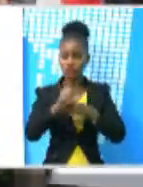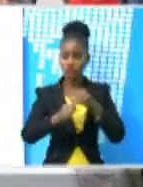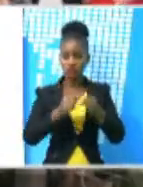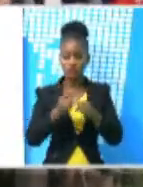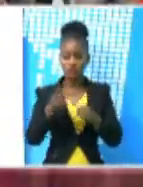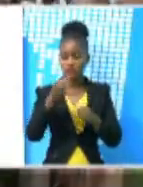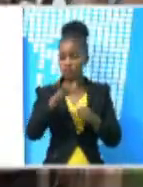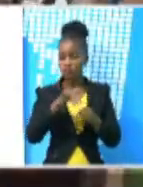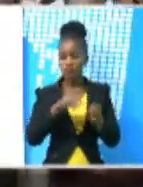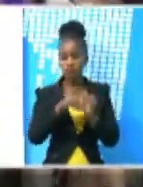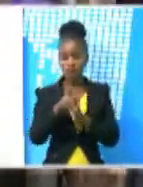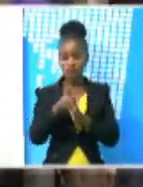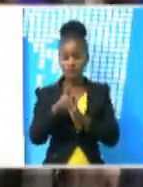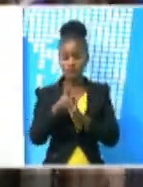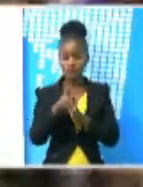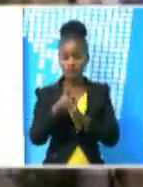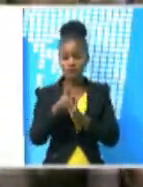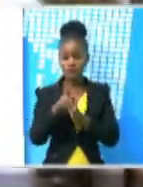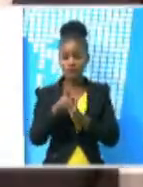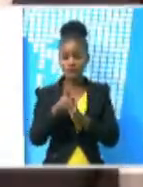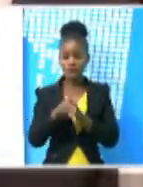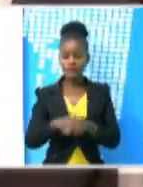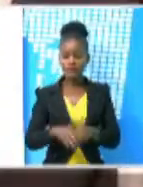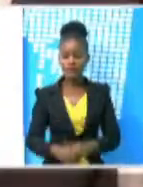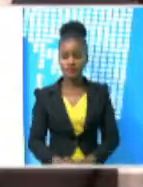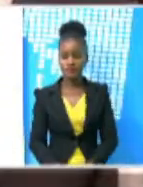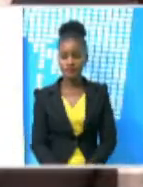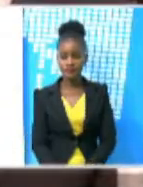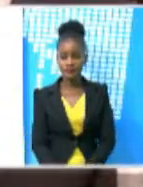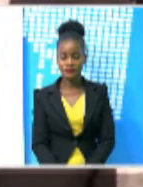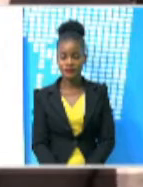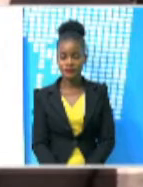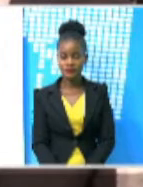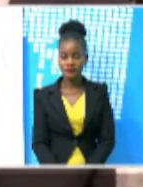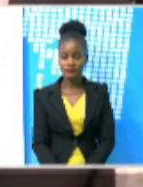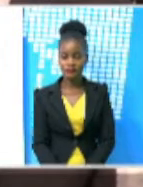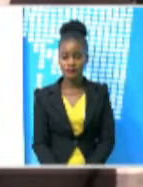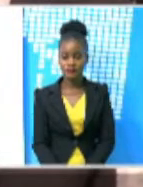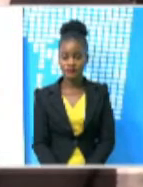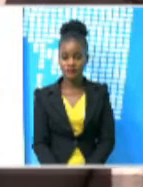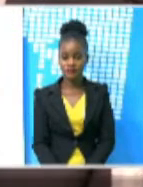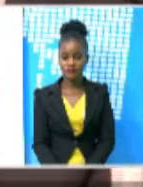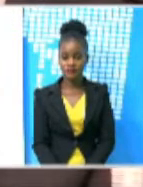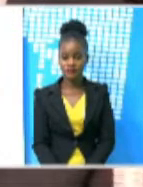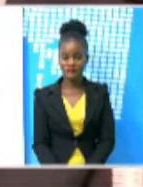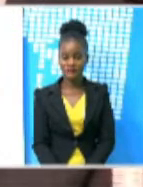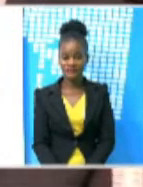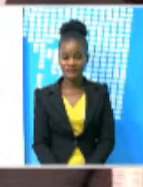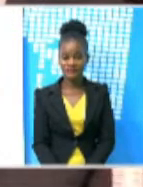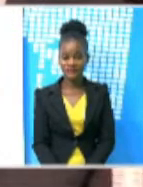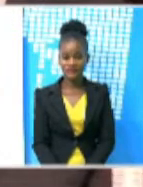towards sustainable development. Bronya Katsime, Smart 24 TV, Business Today.